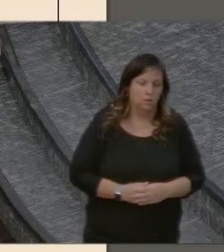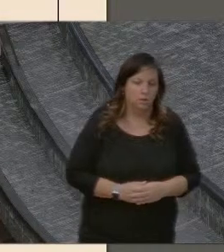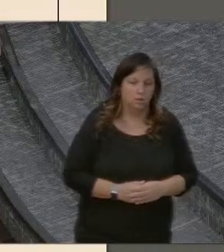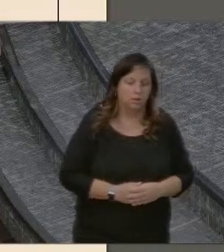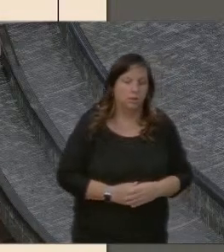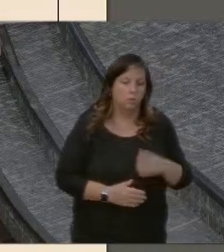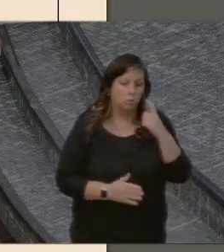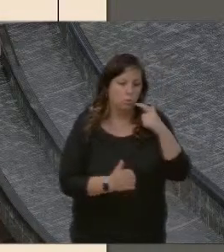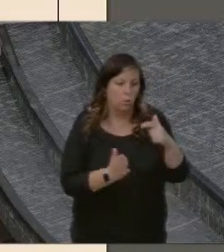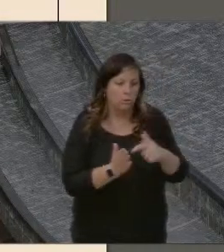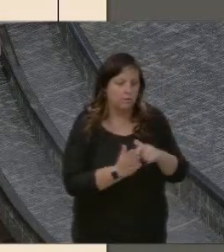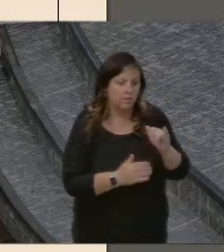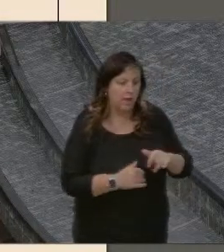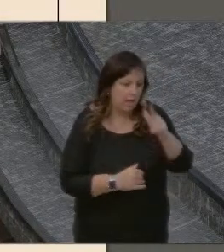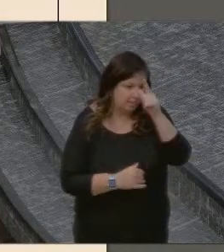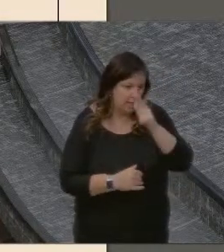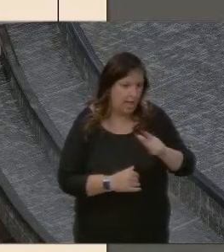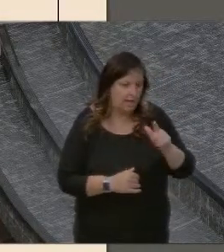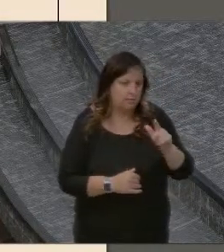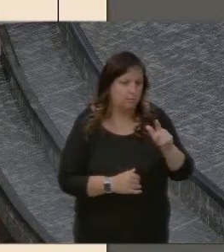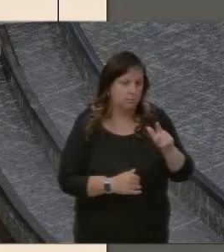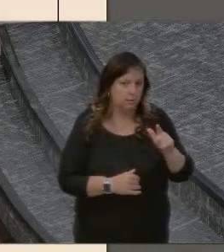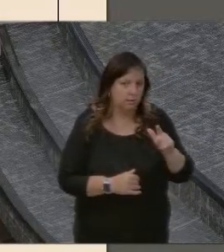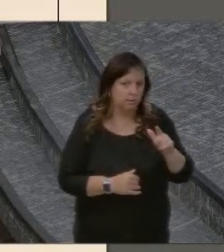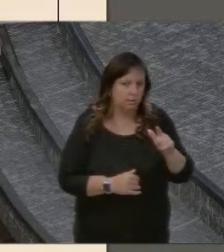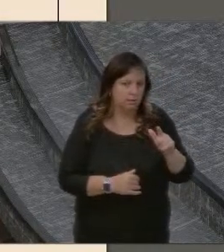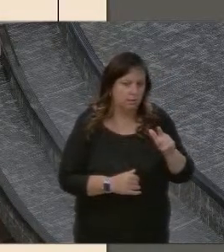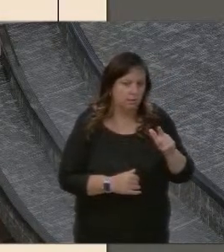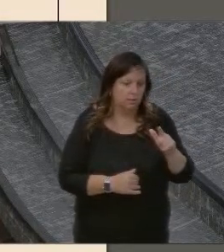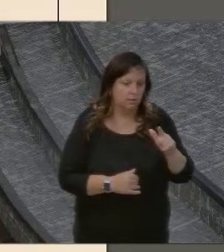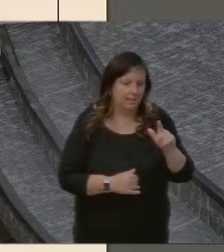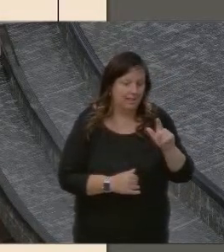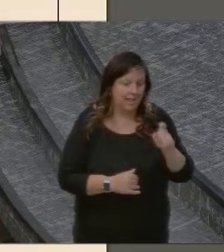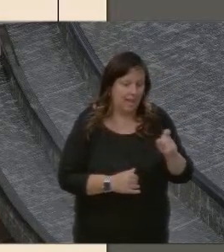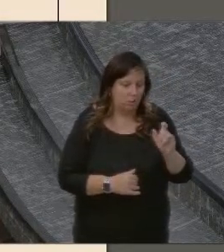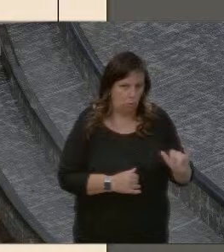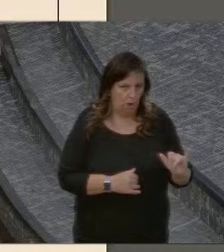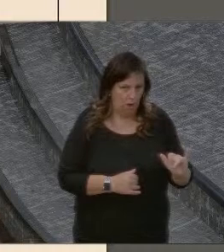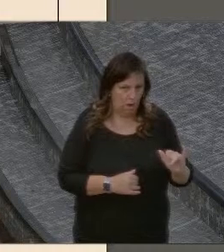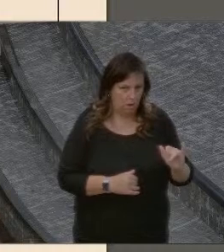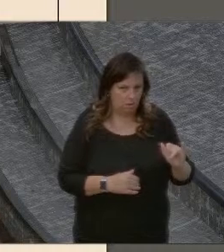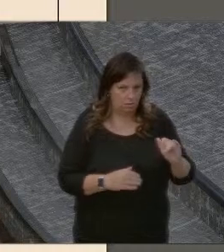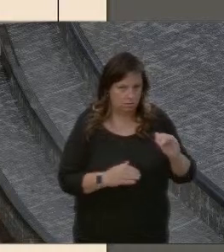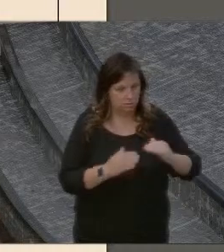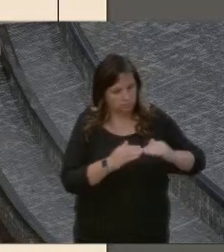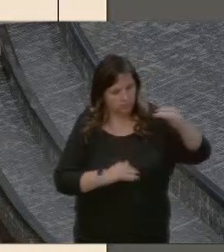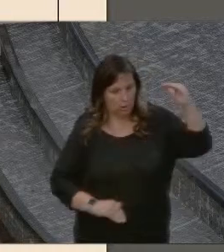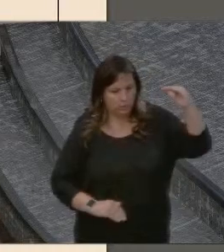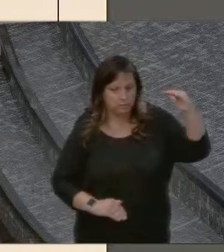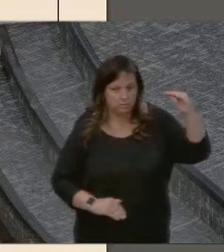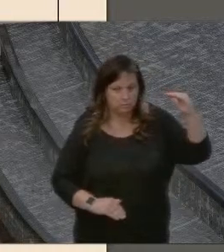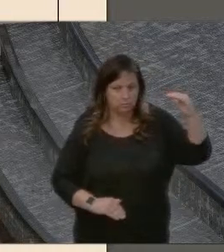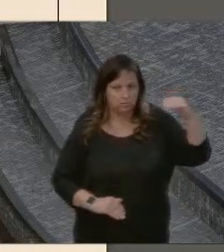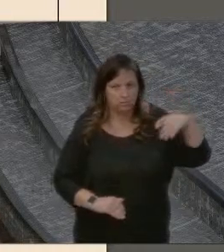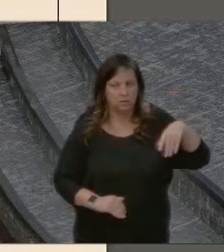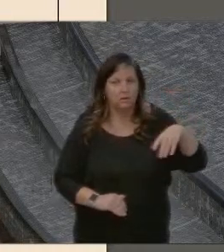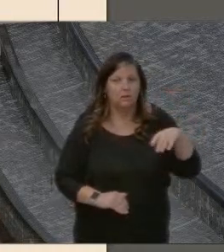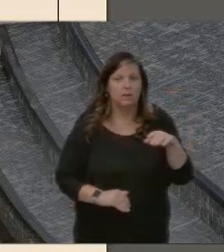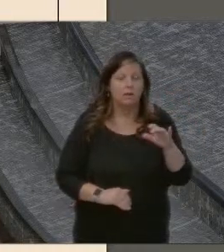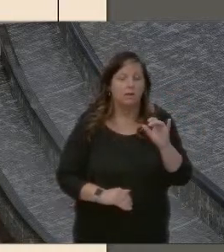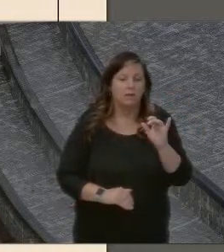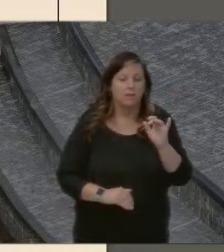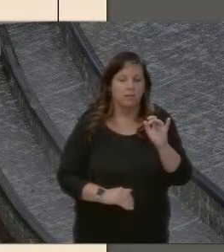rate or Latinx white disparities are some of the lowest. And interestingly, if you look